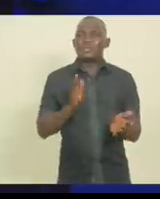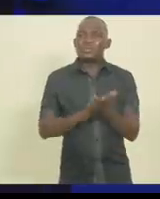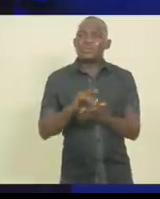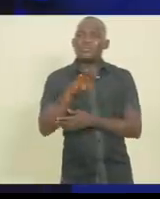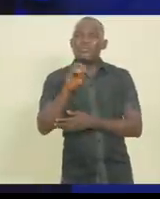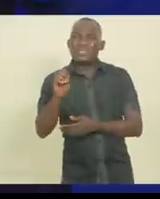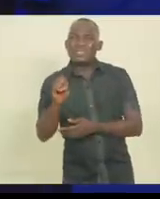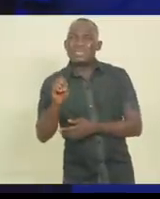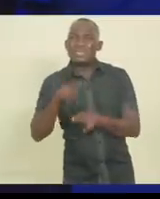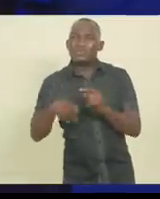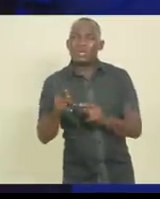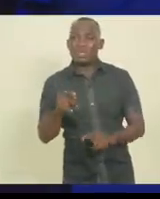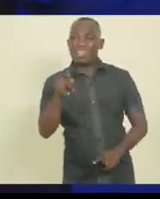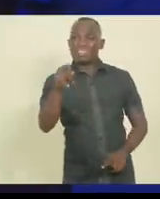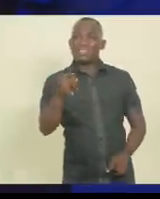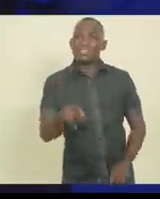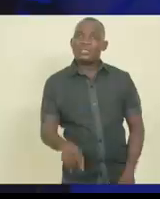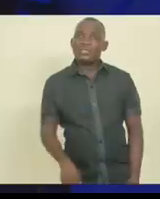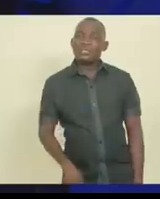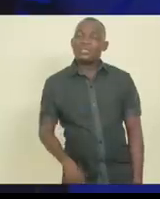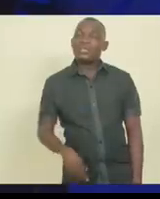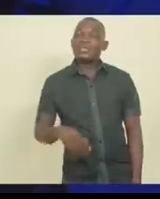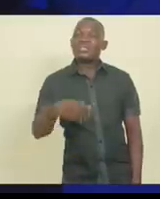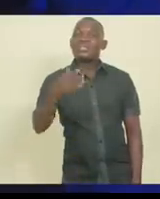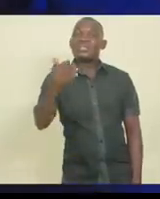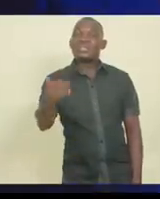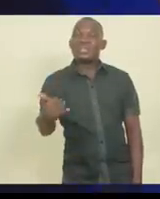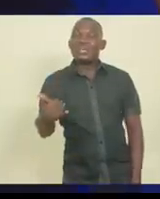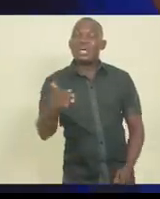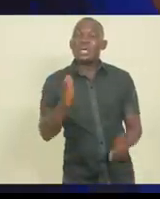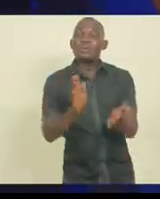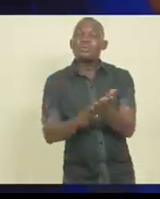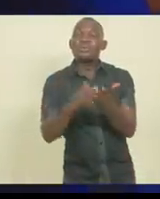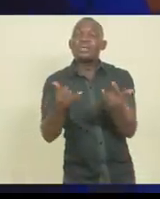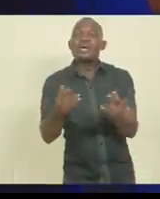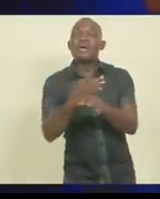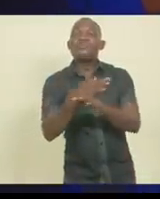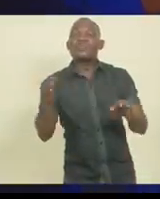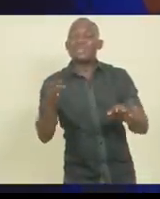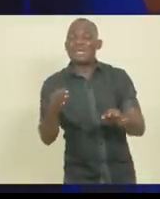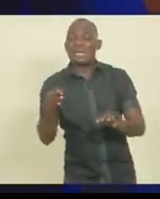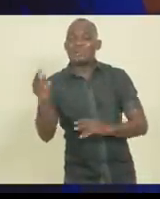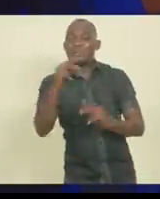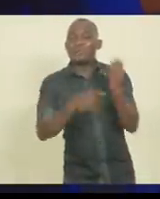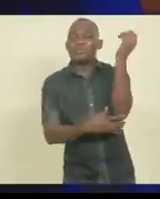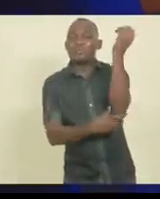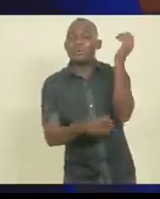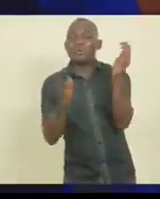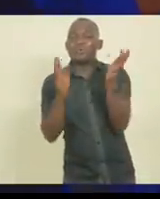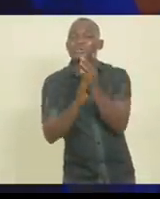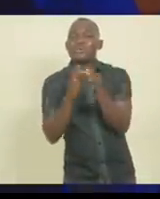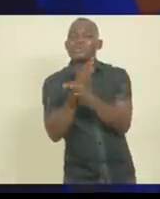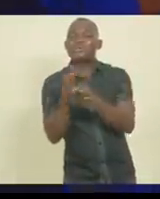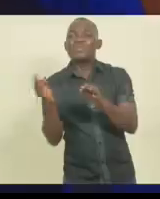oh, for people like him up until secondary school. So what school fees? And even if it's for what to